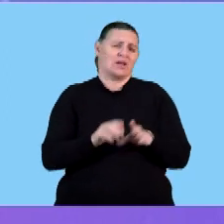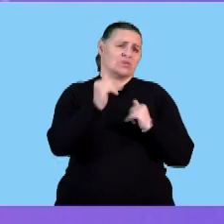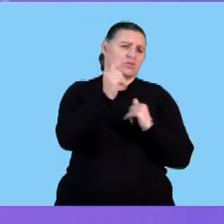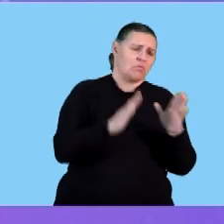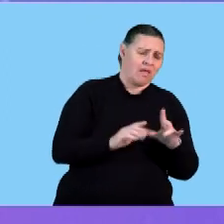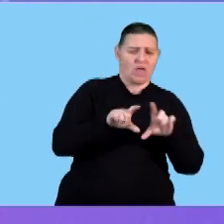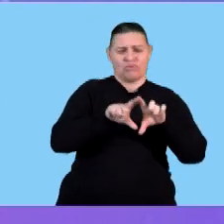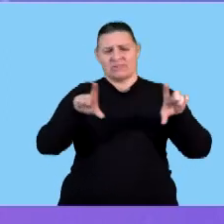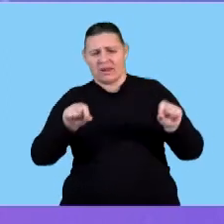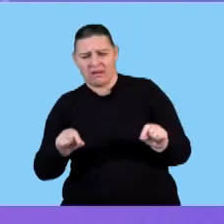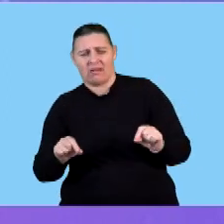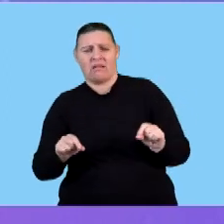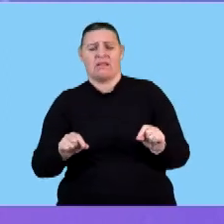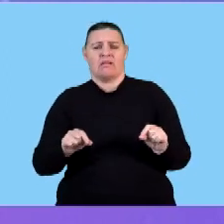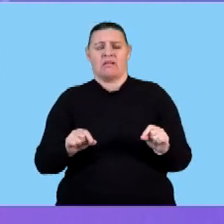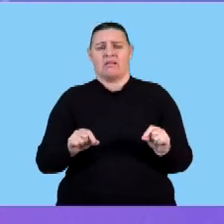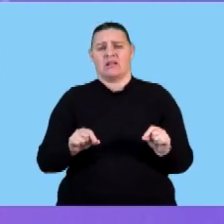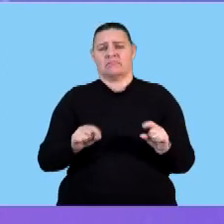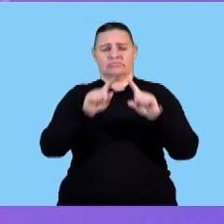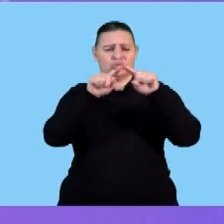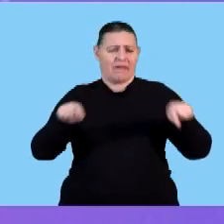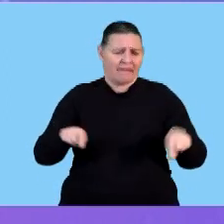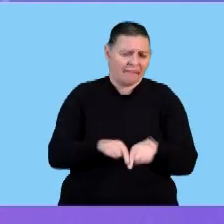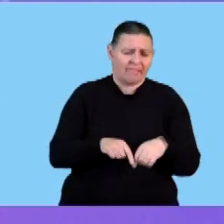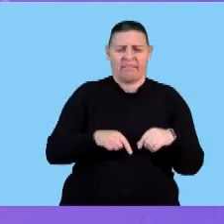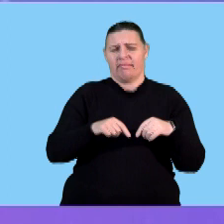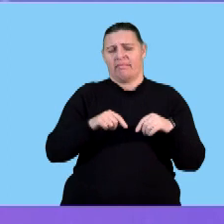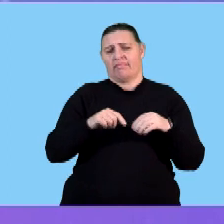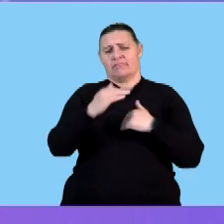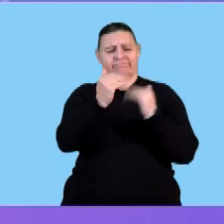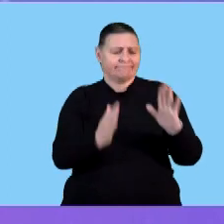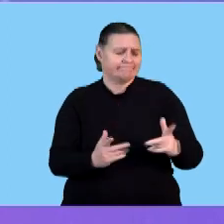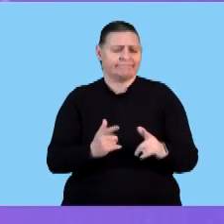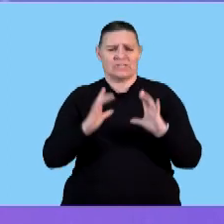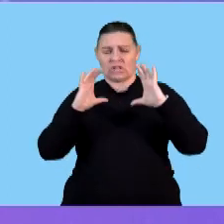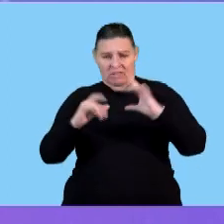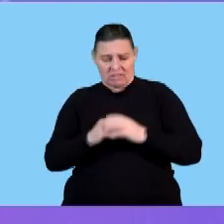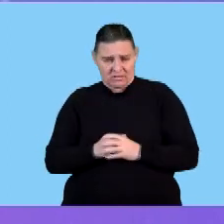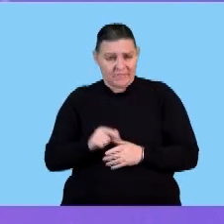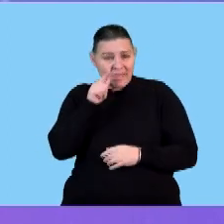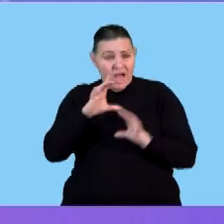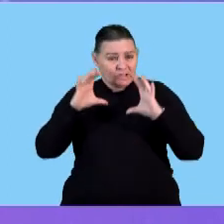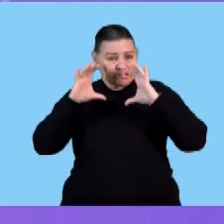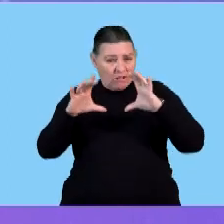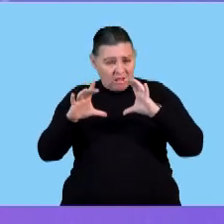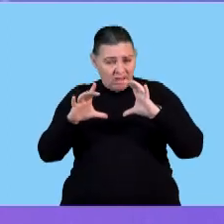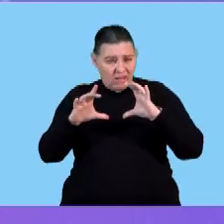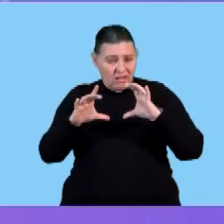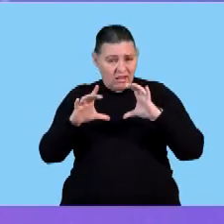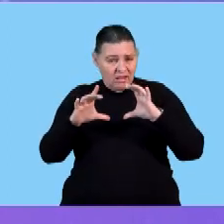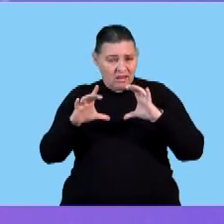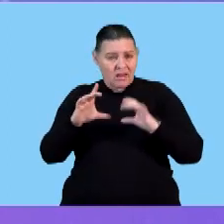that's squares, rectangles, triangles and circles, with the same area, the circle has the